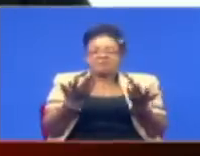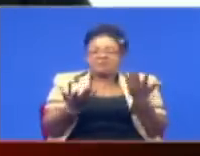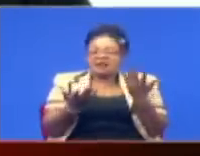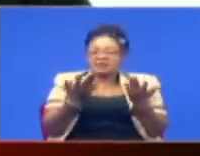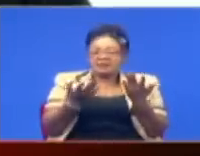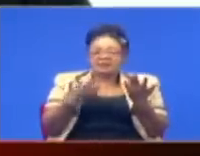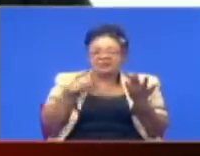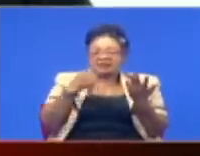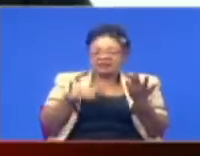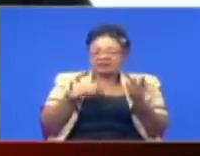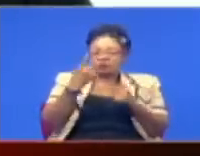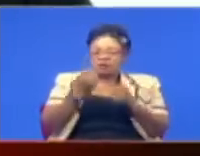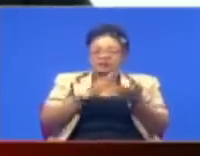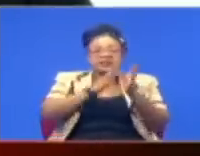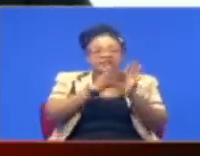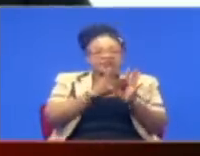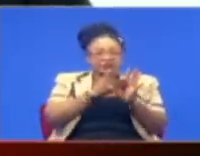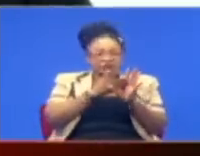us